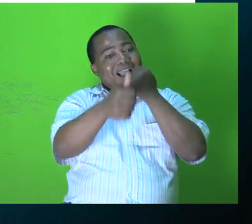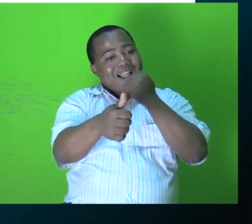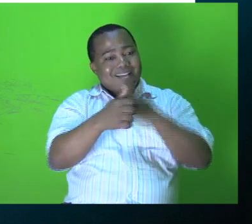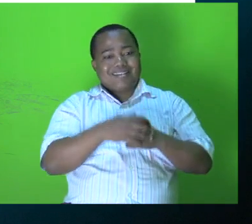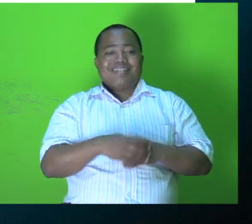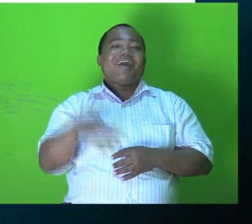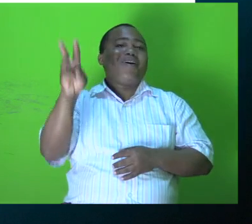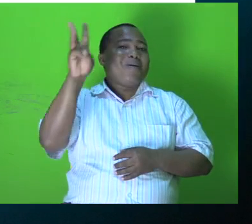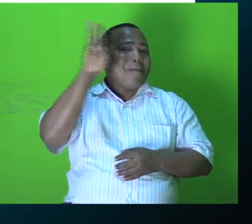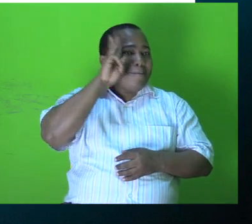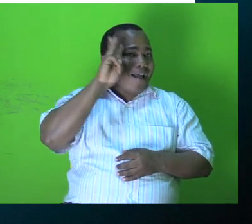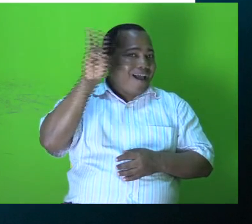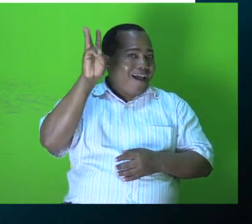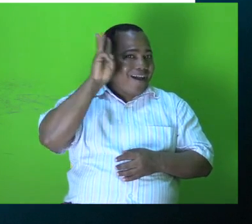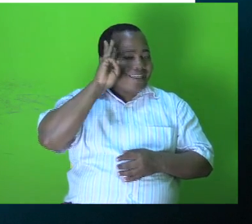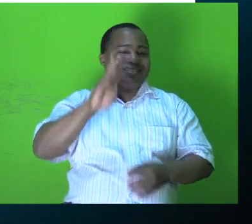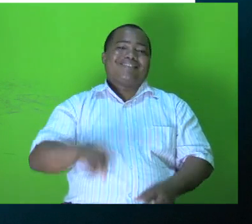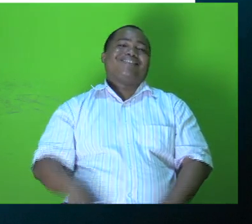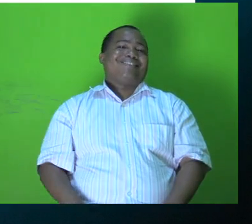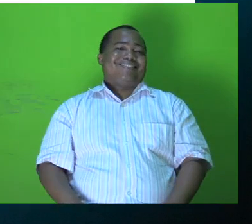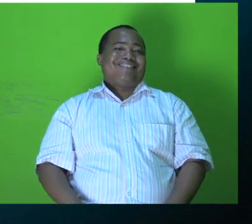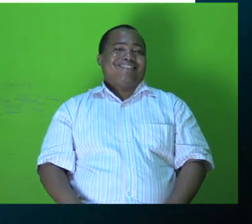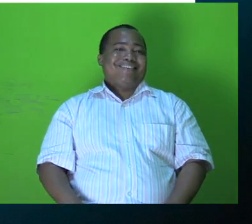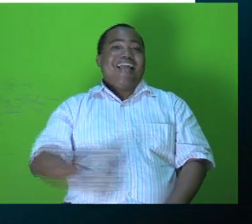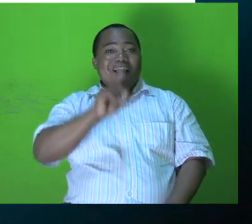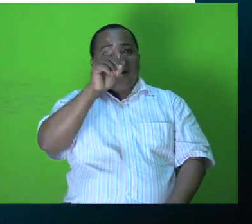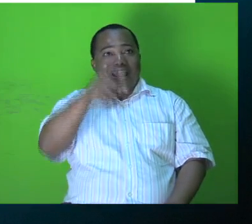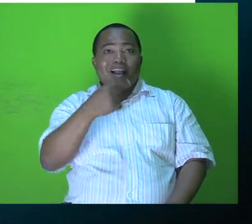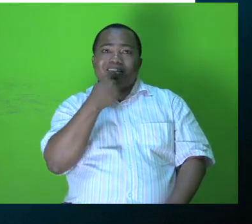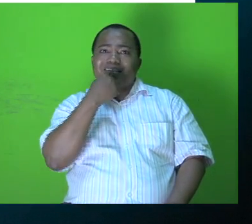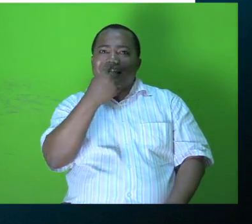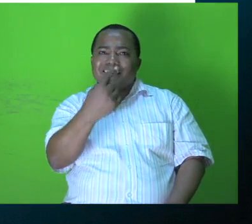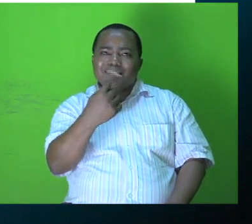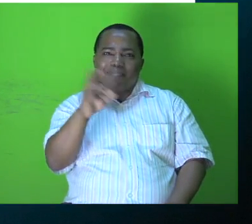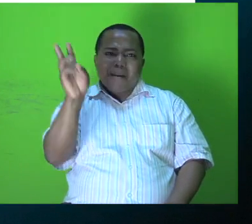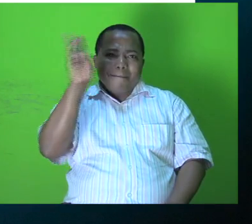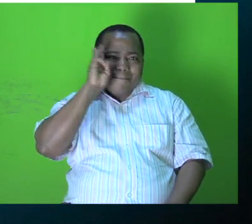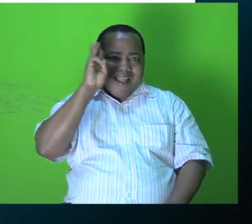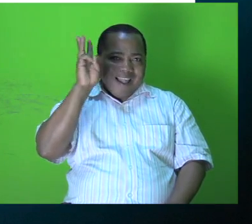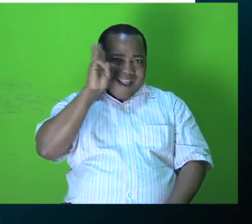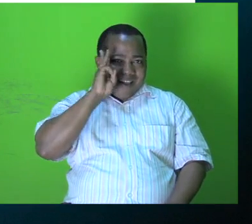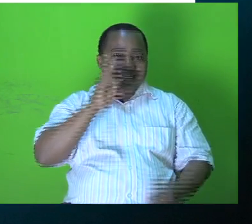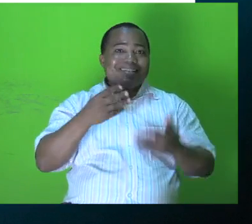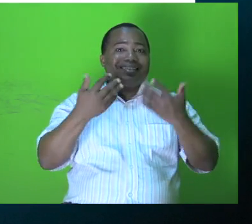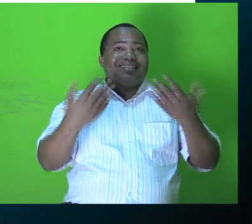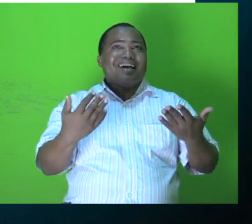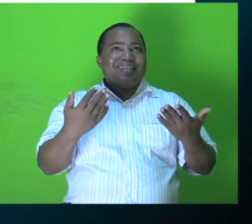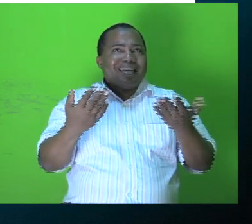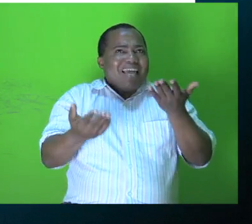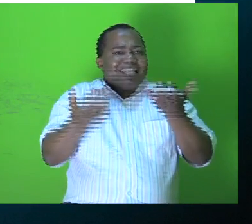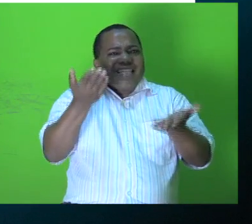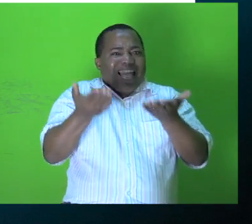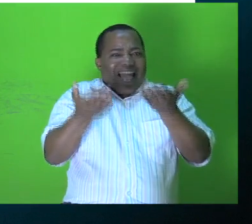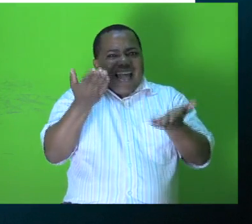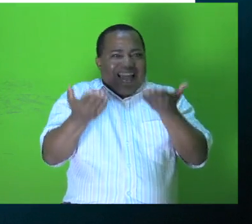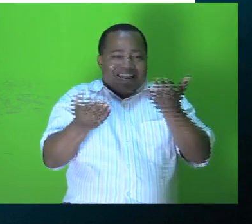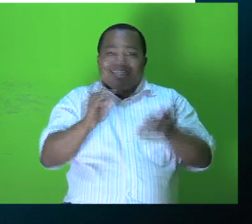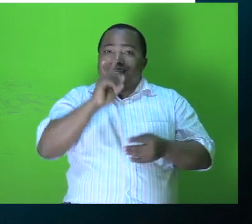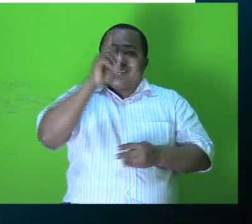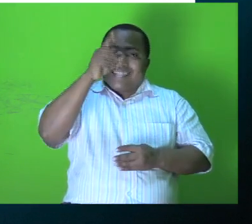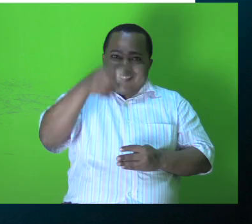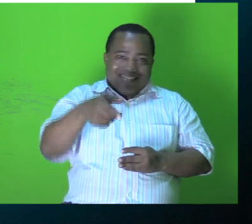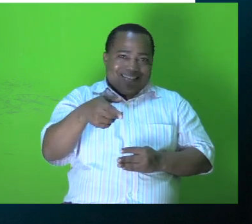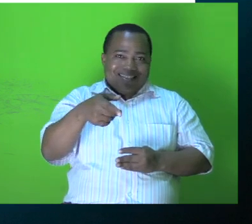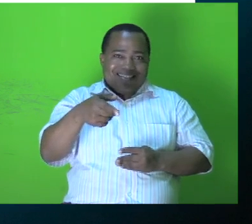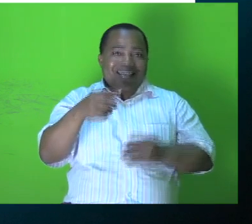a parents. If we call them a parent, so we imagine that within there is a,